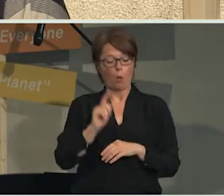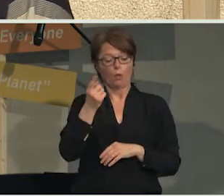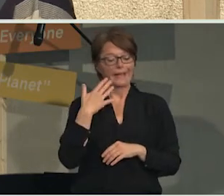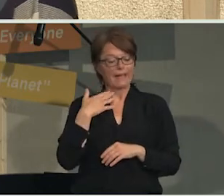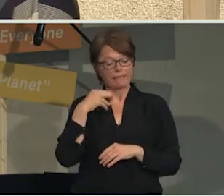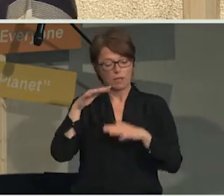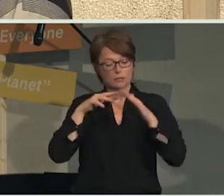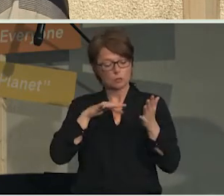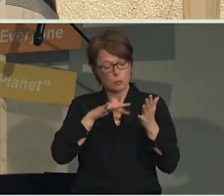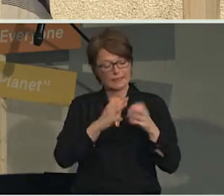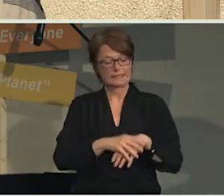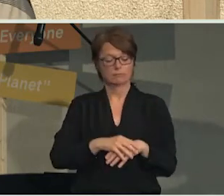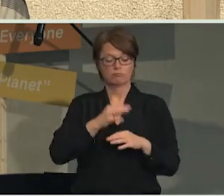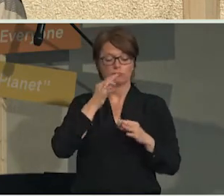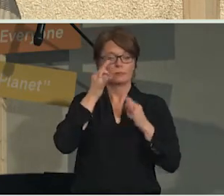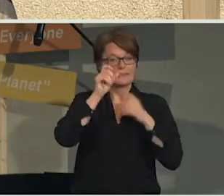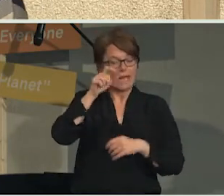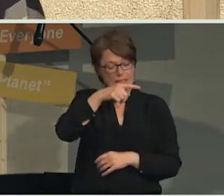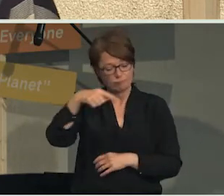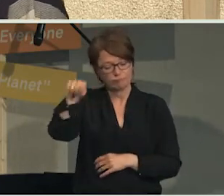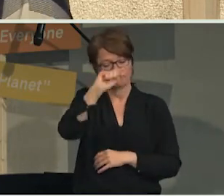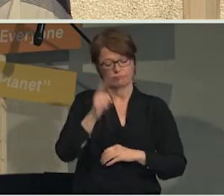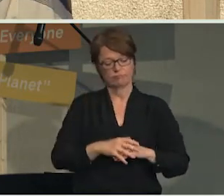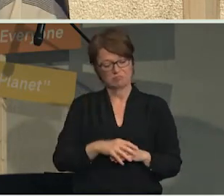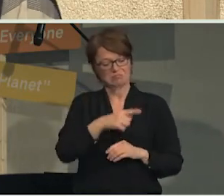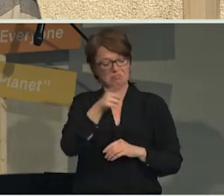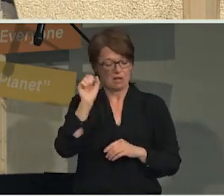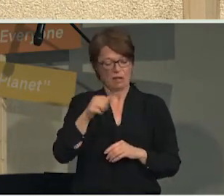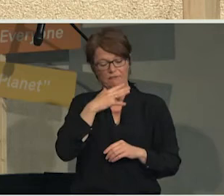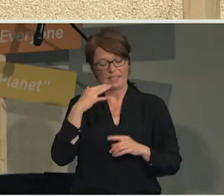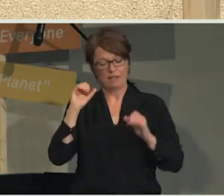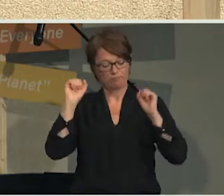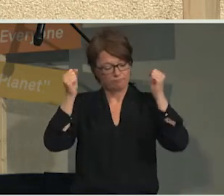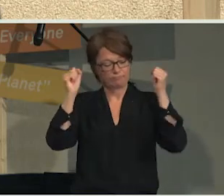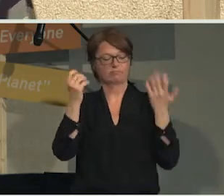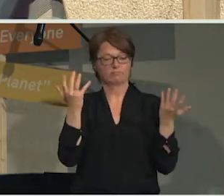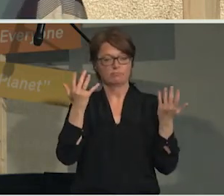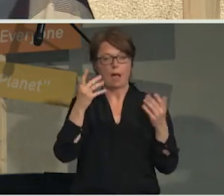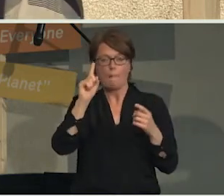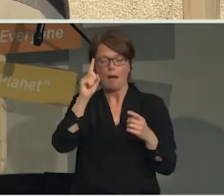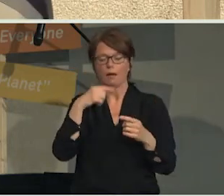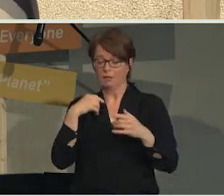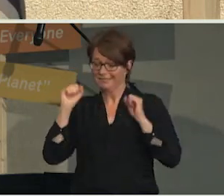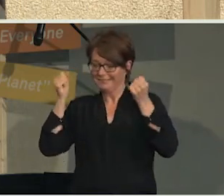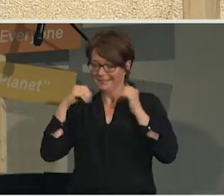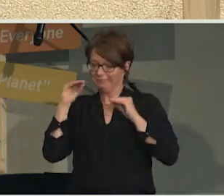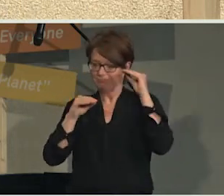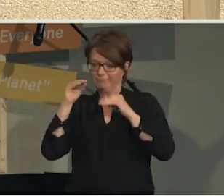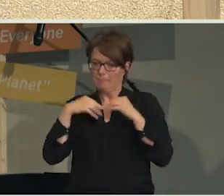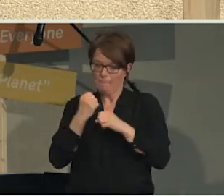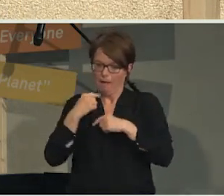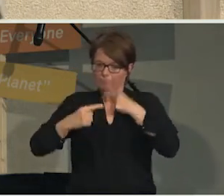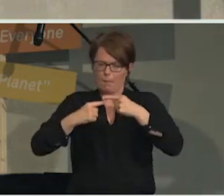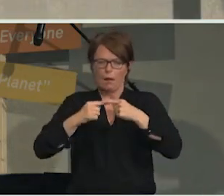the only onesies as an asset to invest in. And to you all investment managers out there,